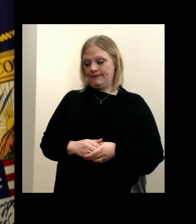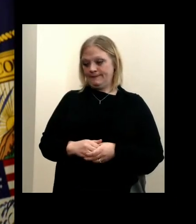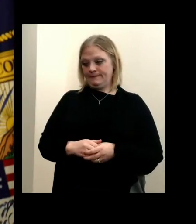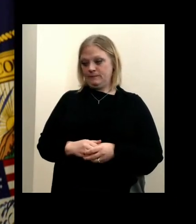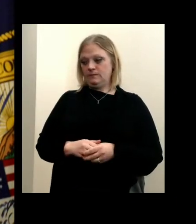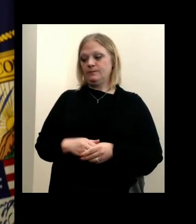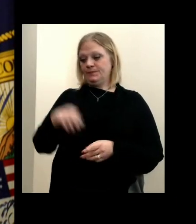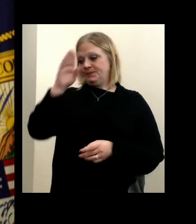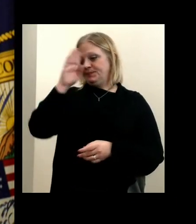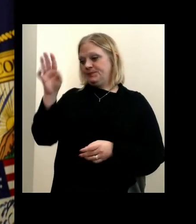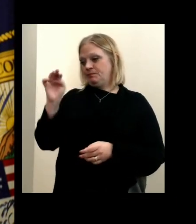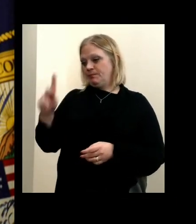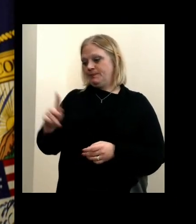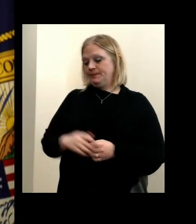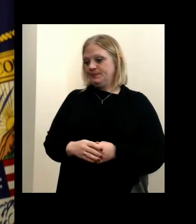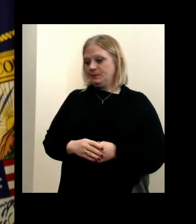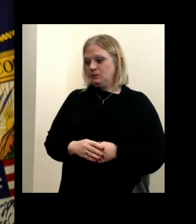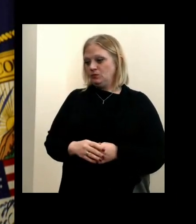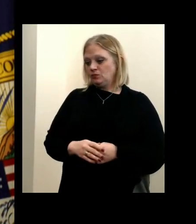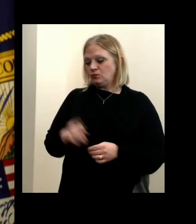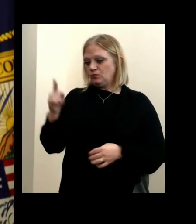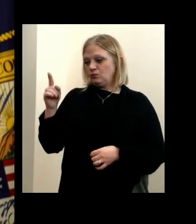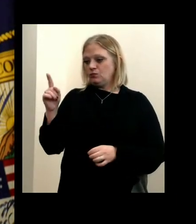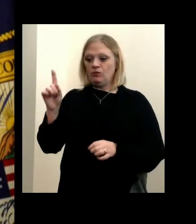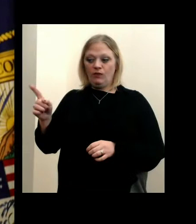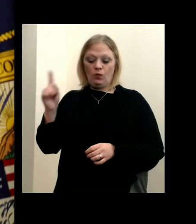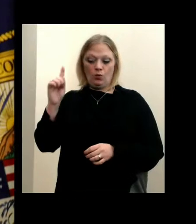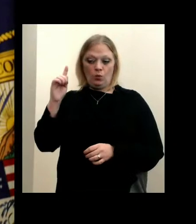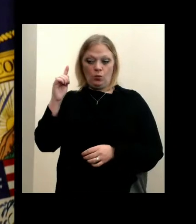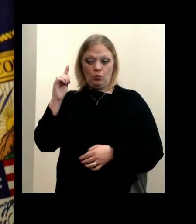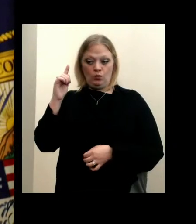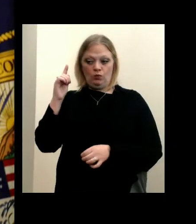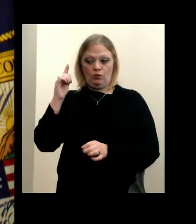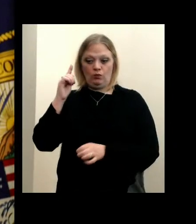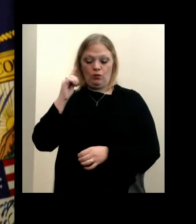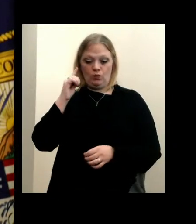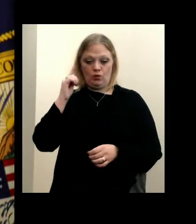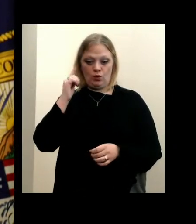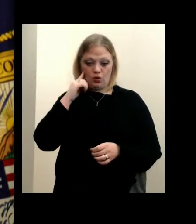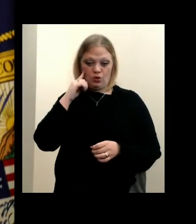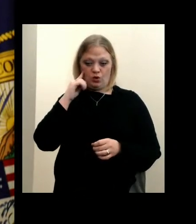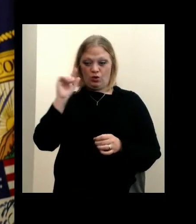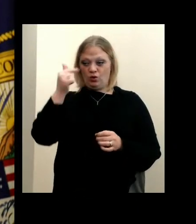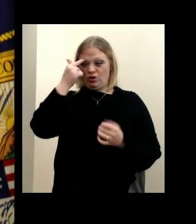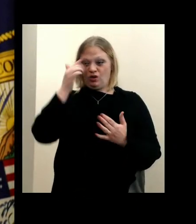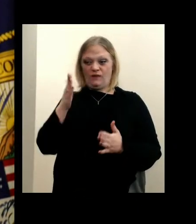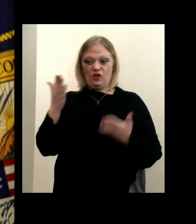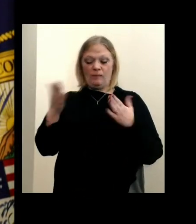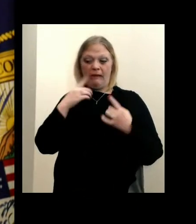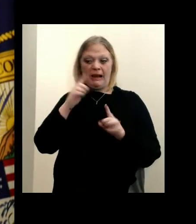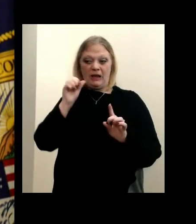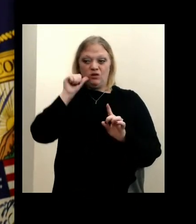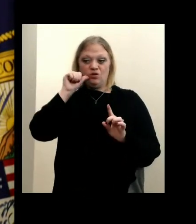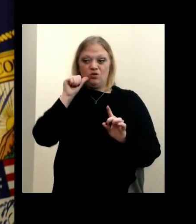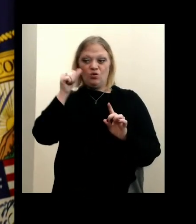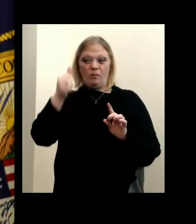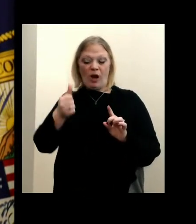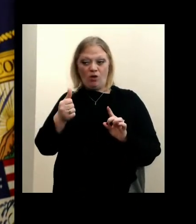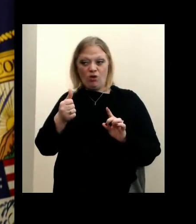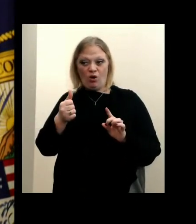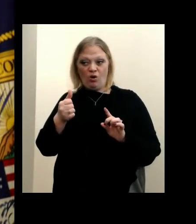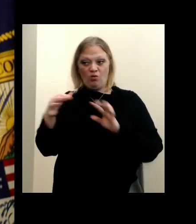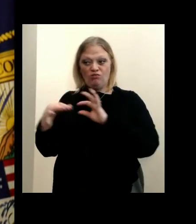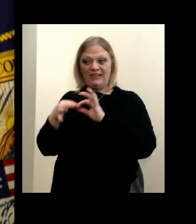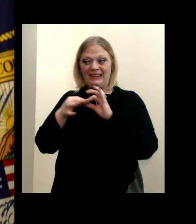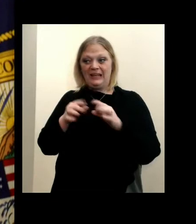Hi, Mark. Have you heard at all what the governor may be announcing tomorrow? And if it is related